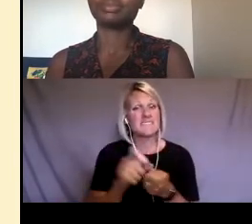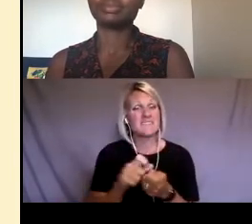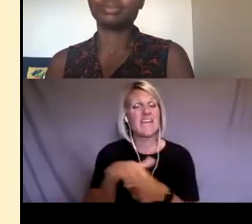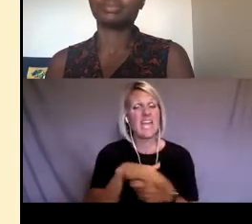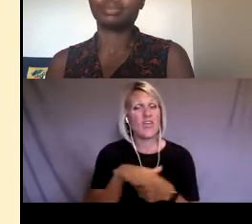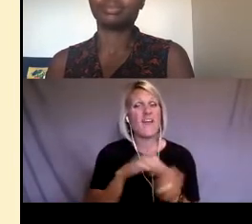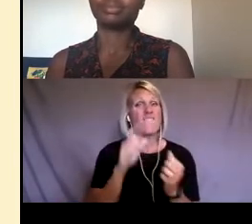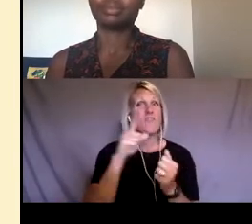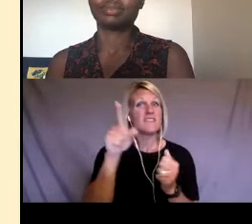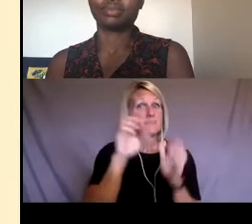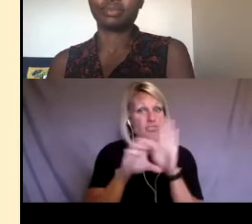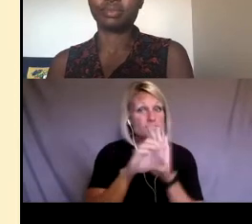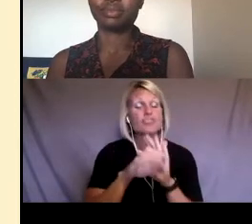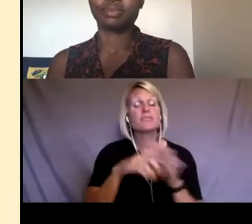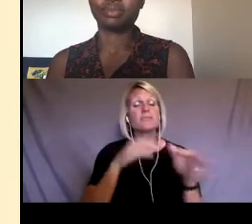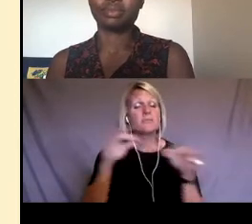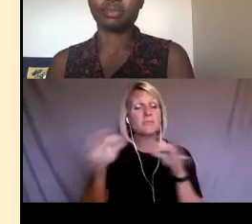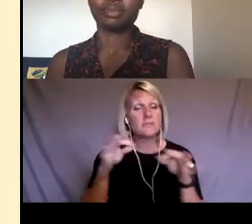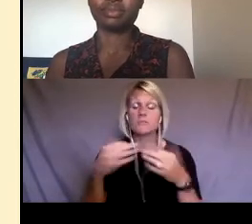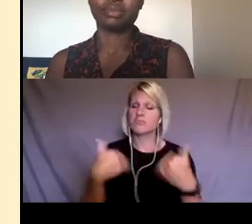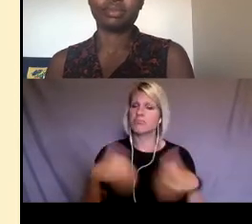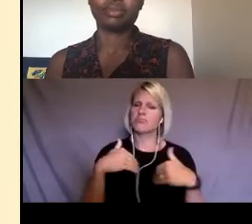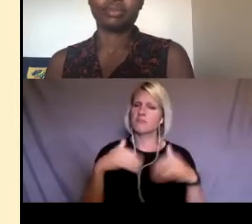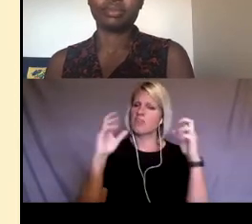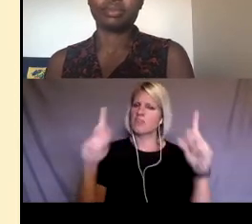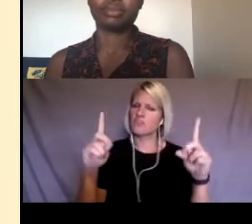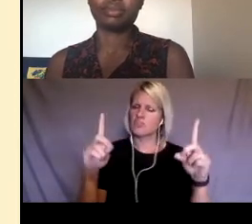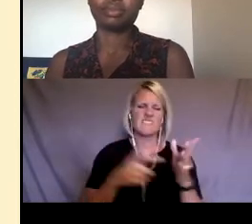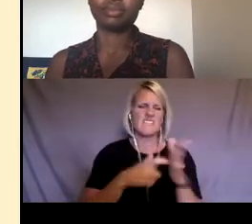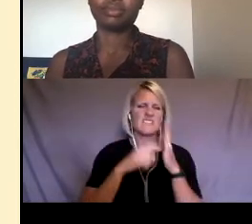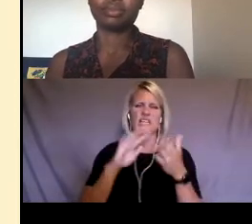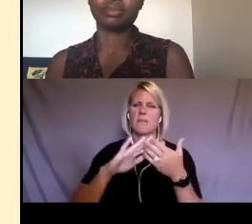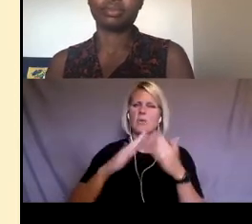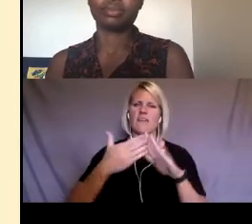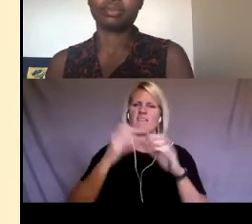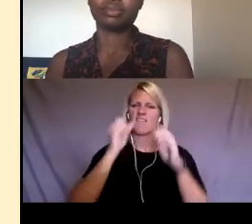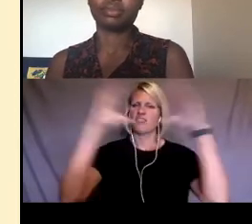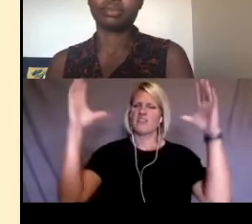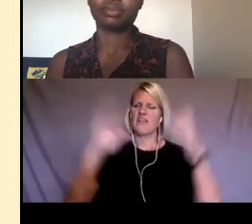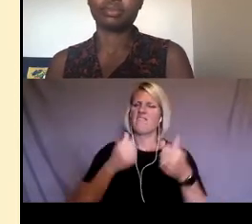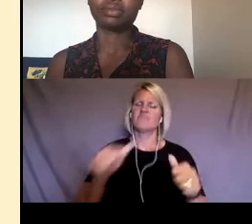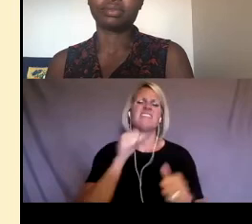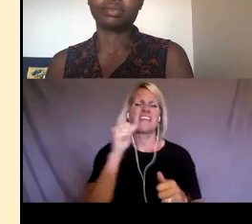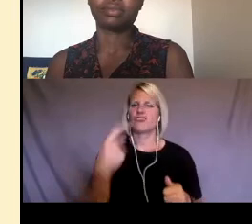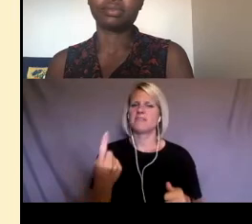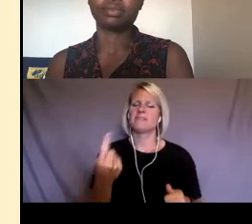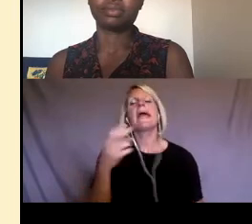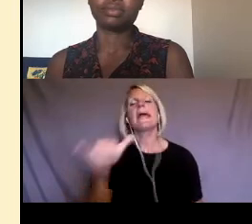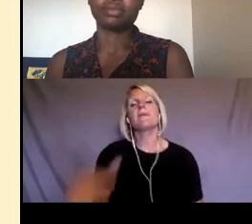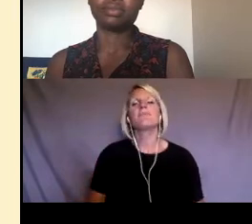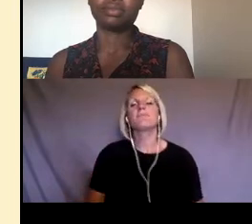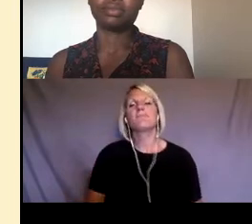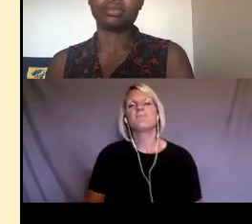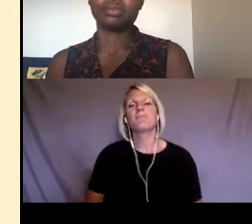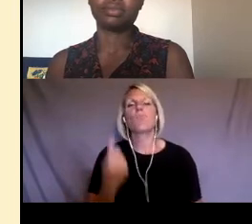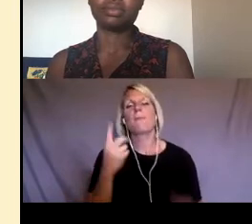think it definitely takes a community visioning effort, not just say, hey, to one